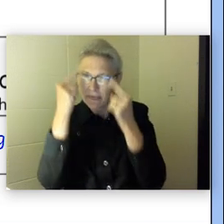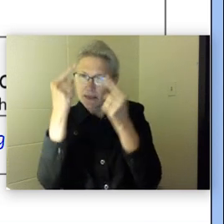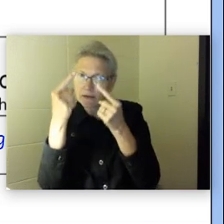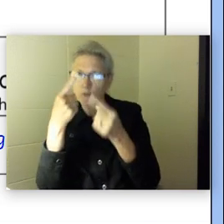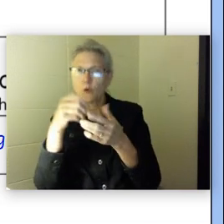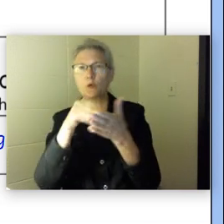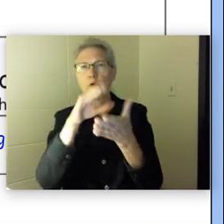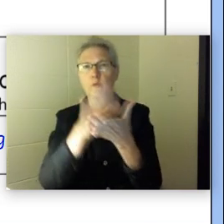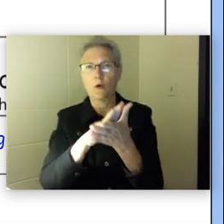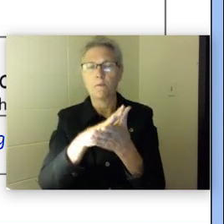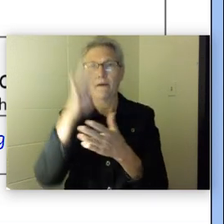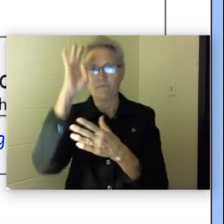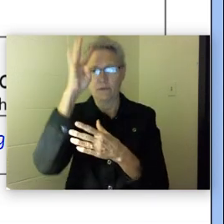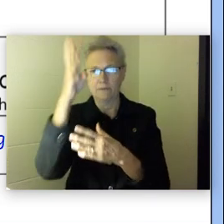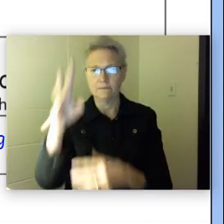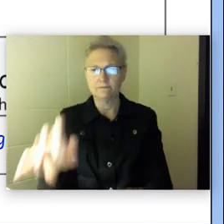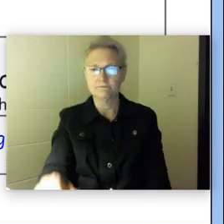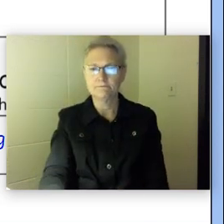down.